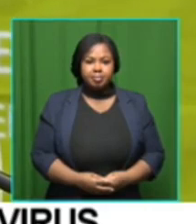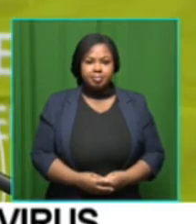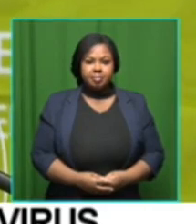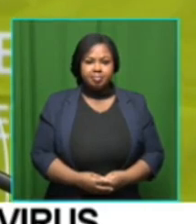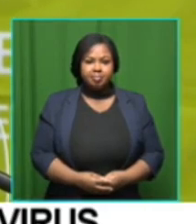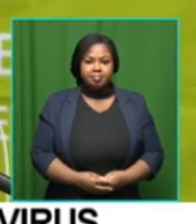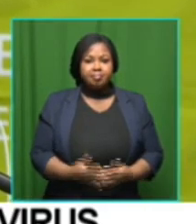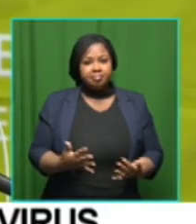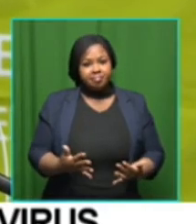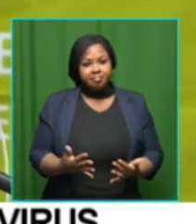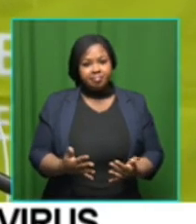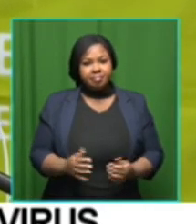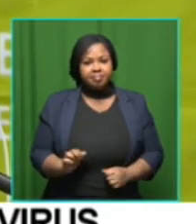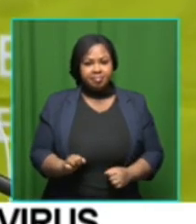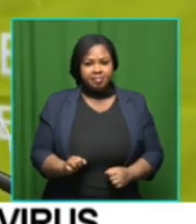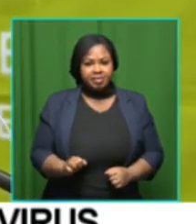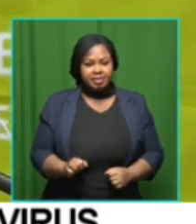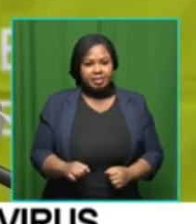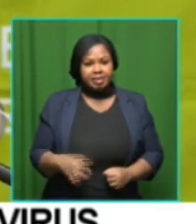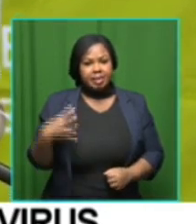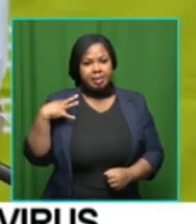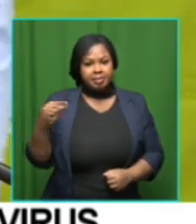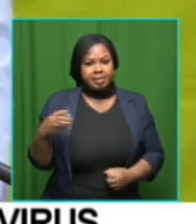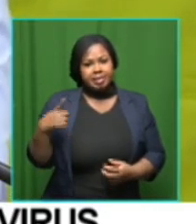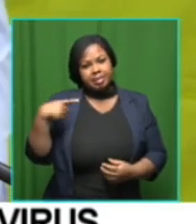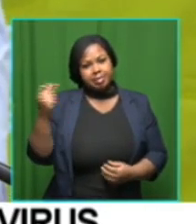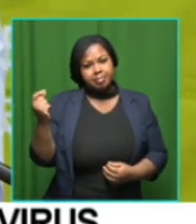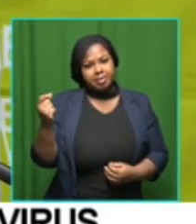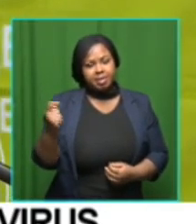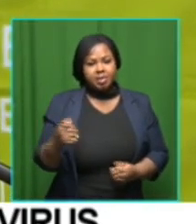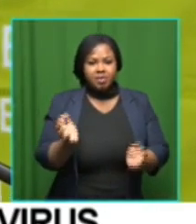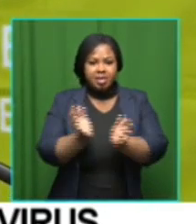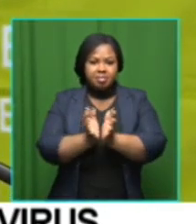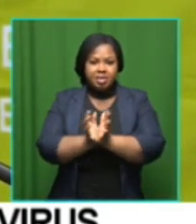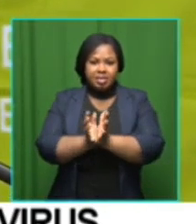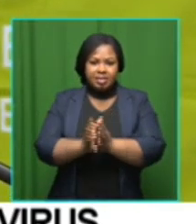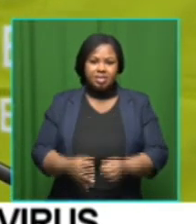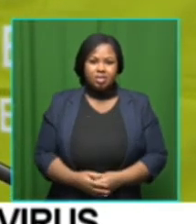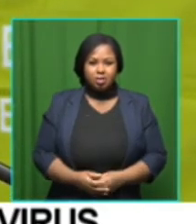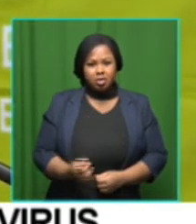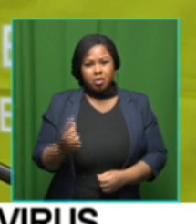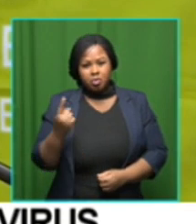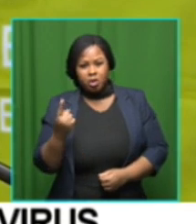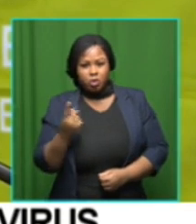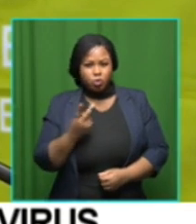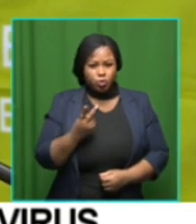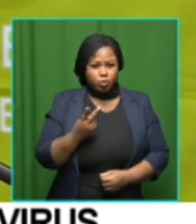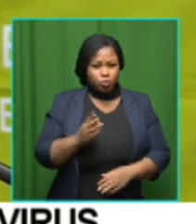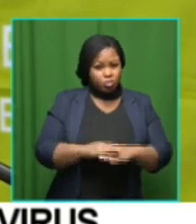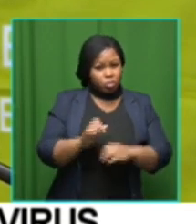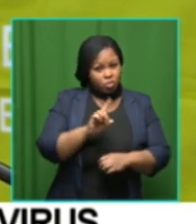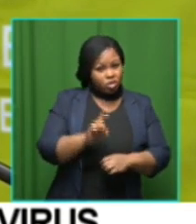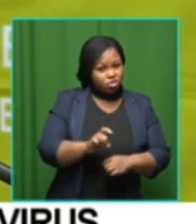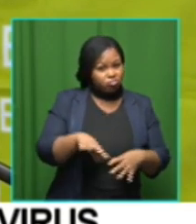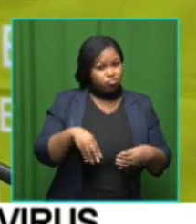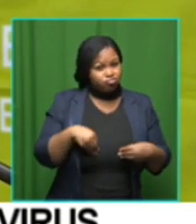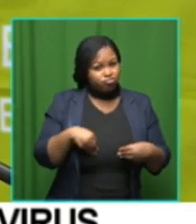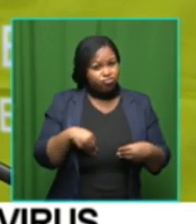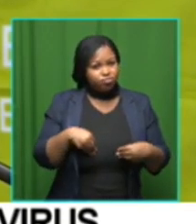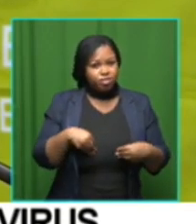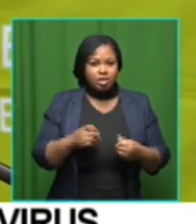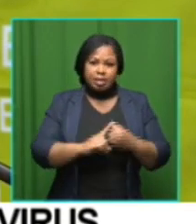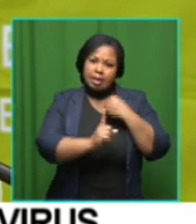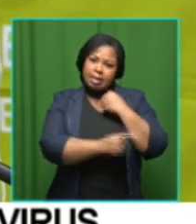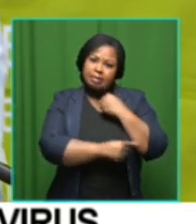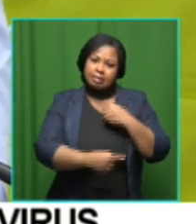I do realize Minister does need to leave for the meeting. Minister, are we able to take one or two more questions? It will be the